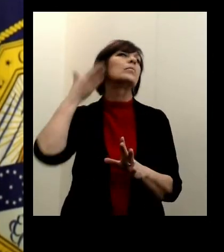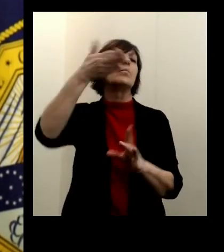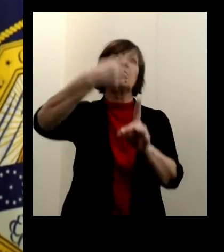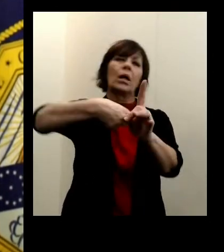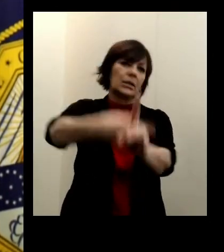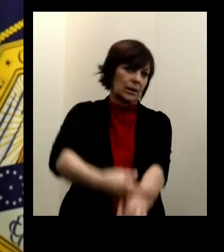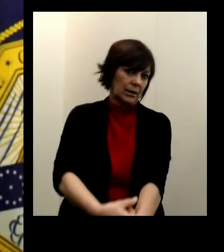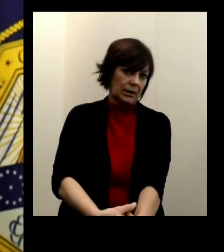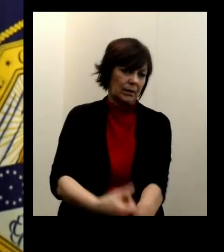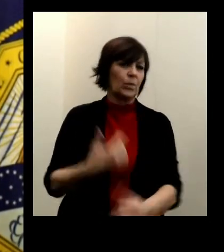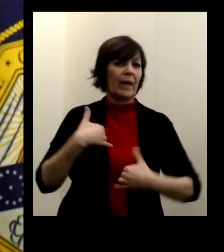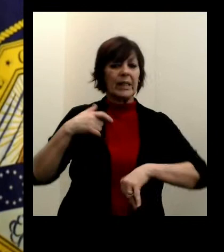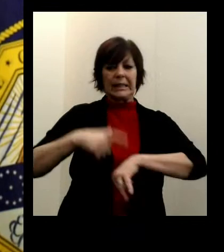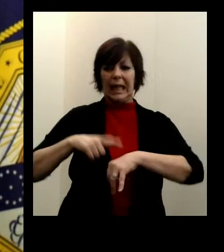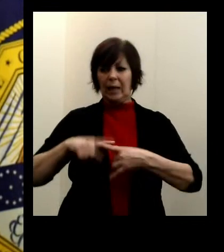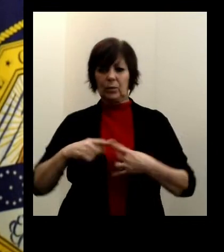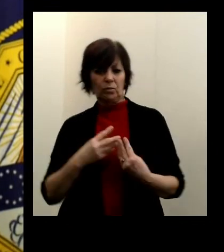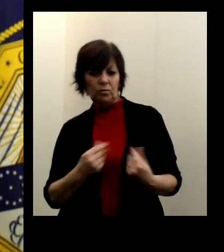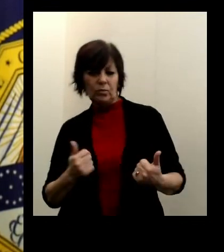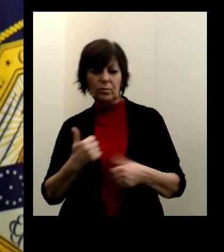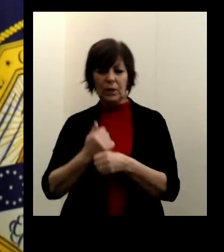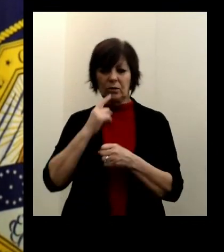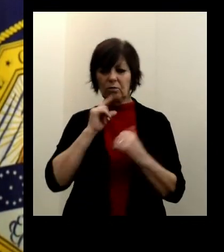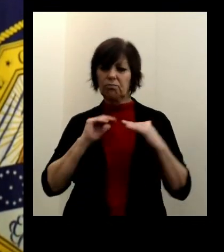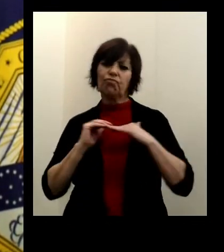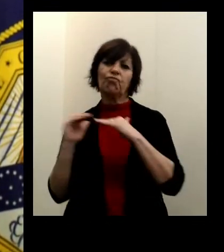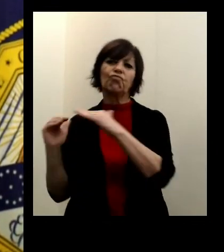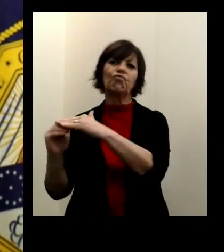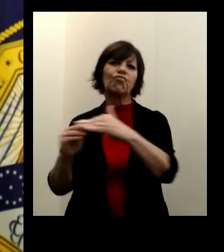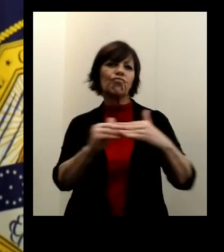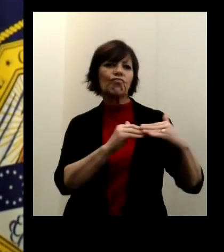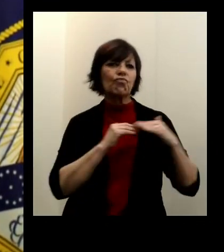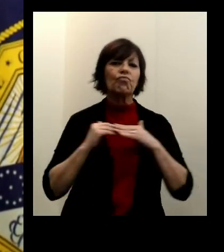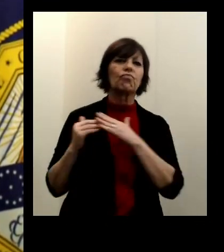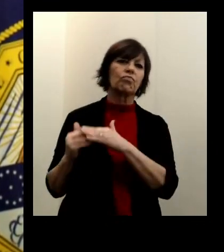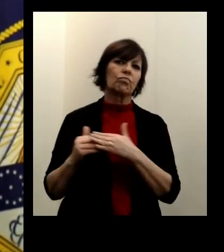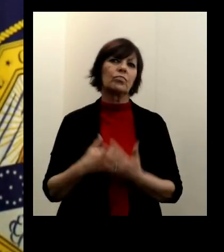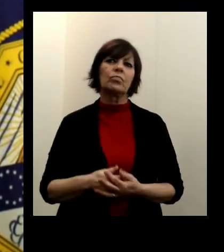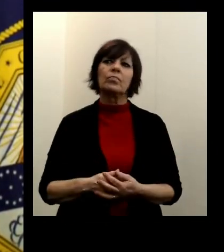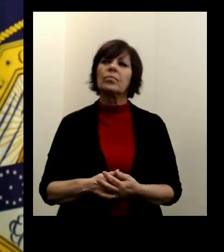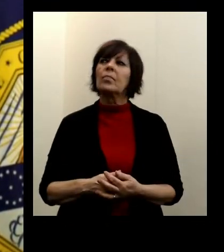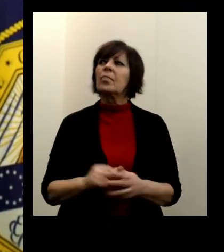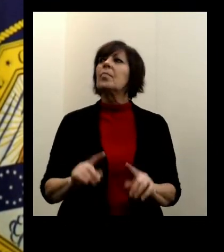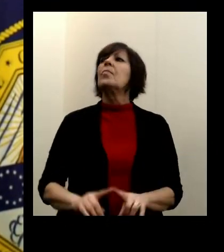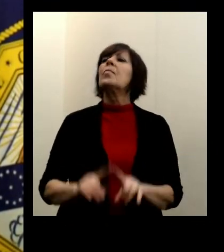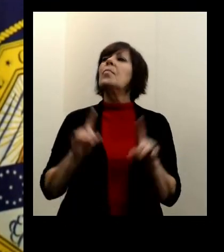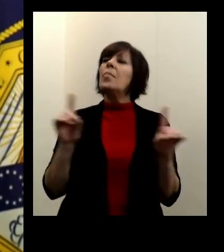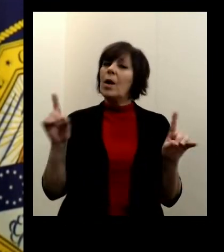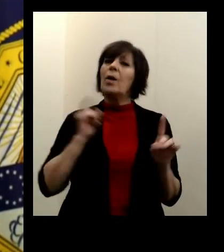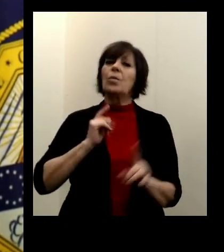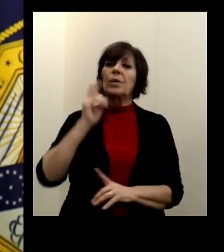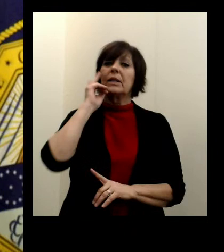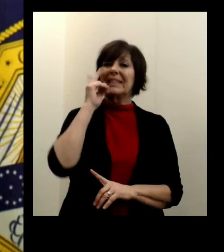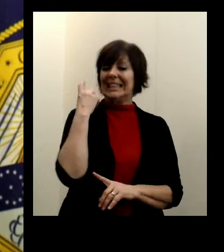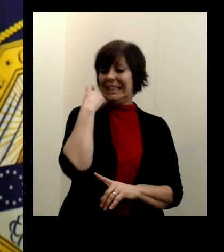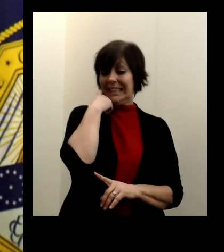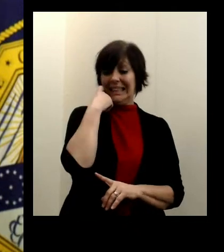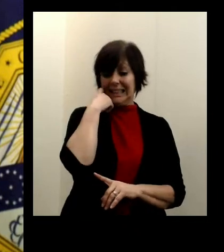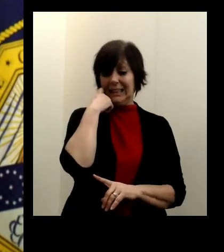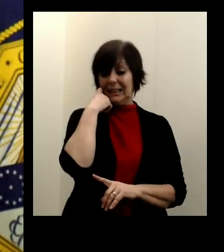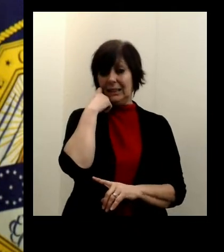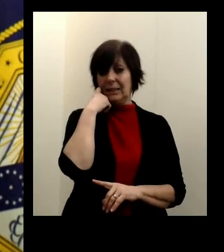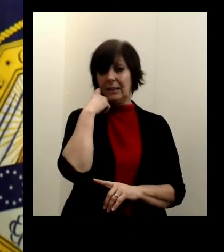we do have some time to work on this and make certain we get our ducks in a row, so to speak. But we have seen in the most recent times that